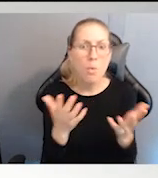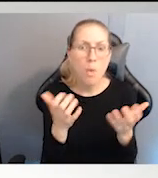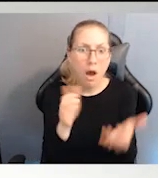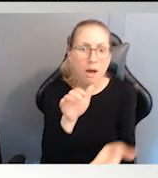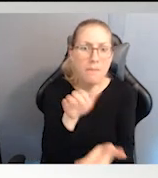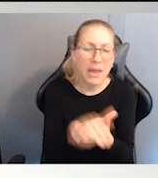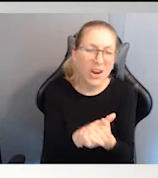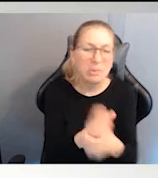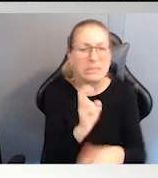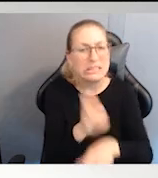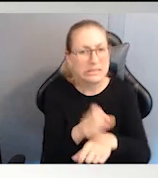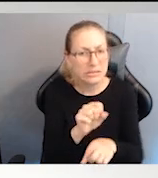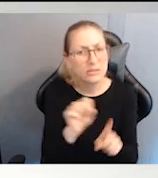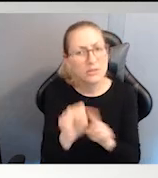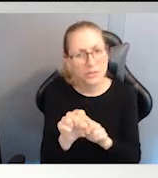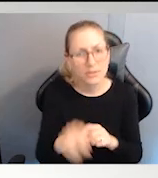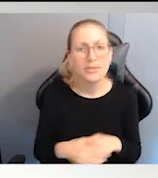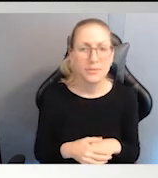difficult situation.